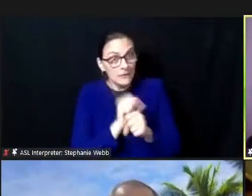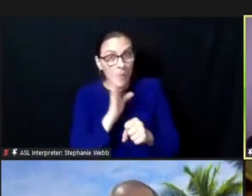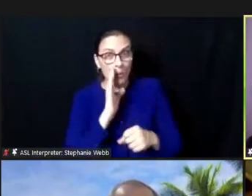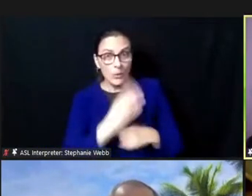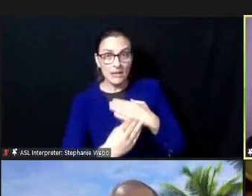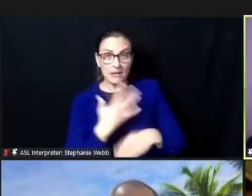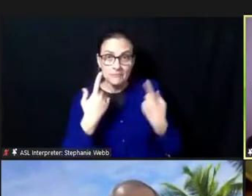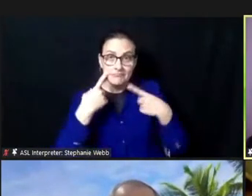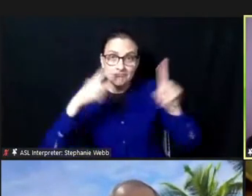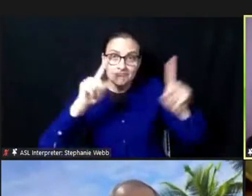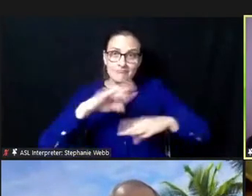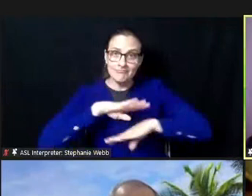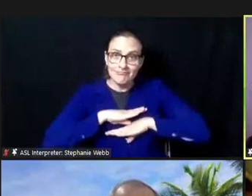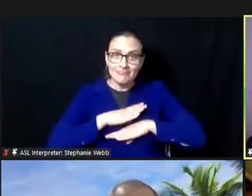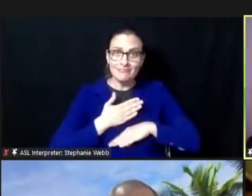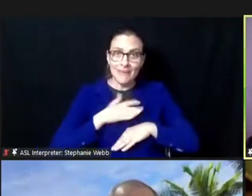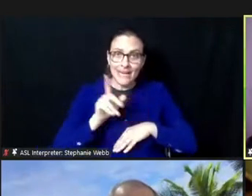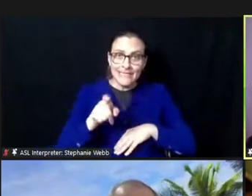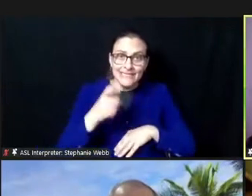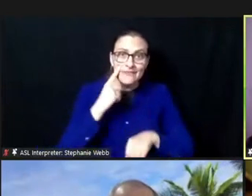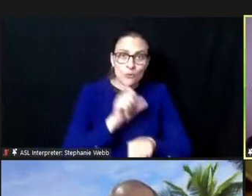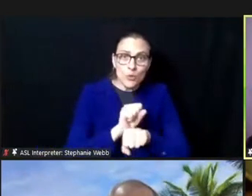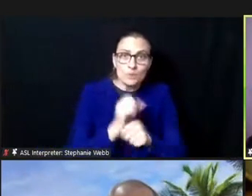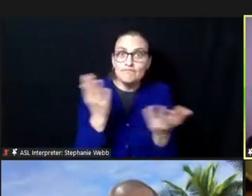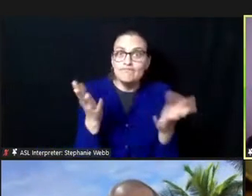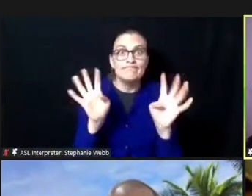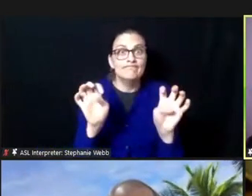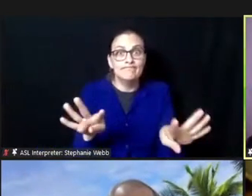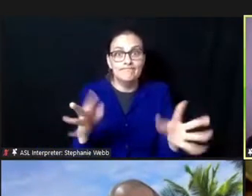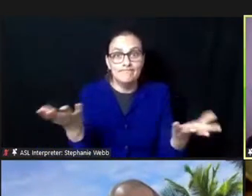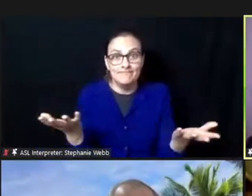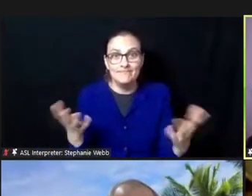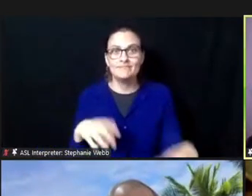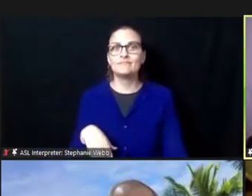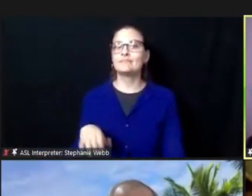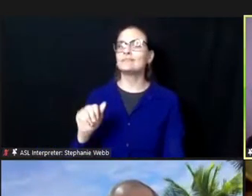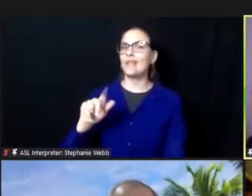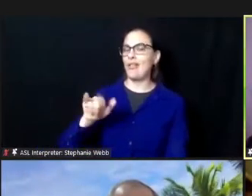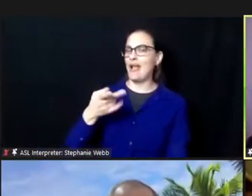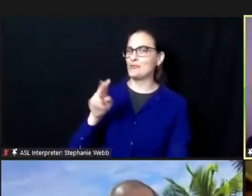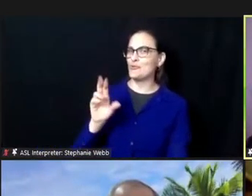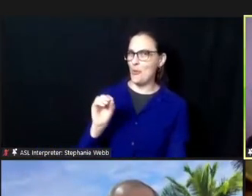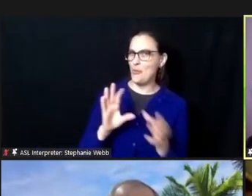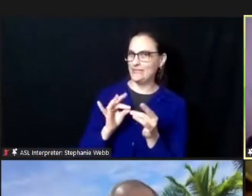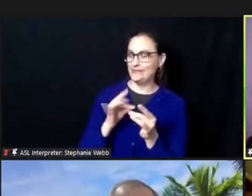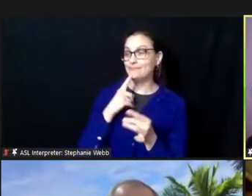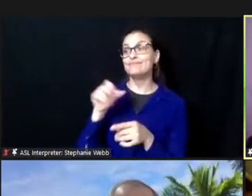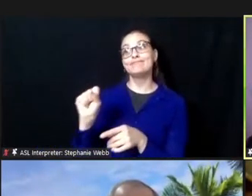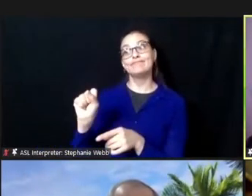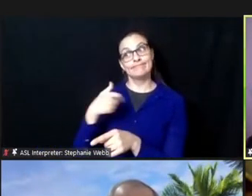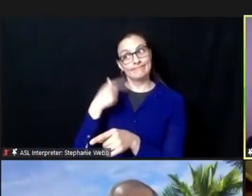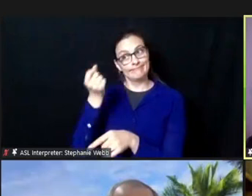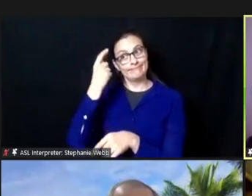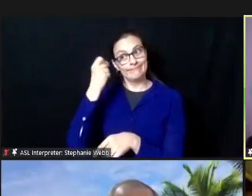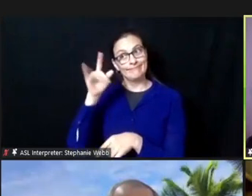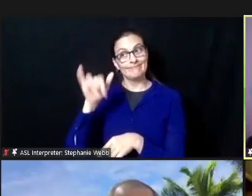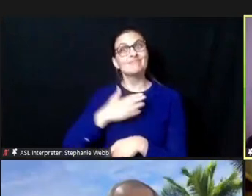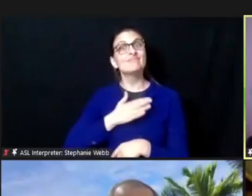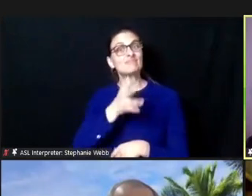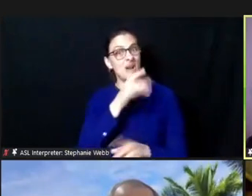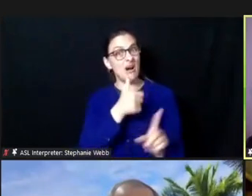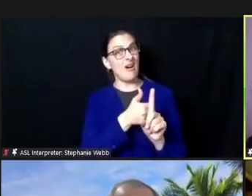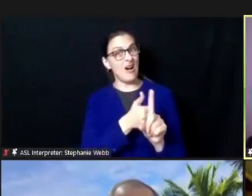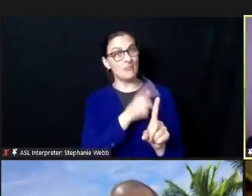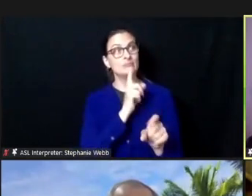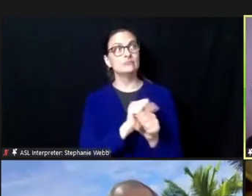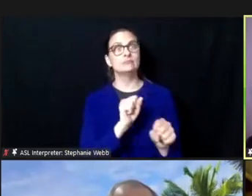No, I appreciate that. And I think that we've all been there. My mom had an internet. My mom really understood, I think, the value of having consistent